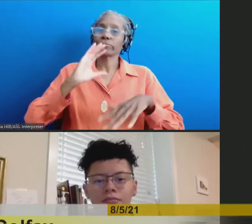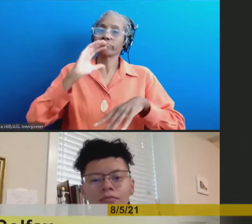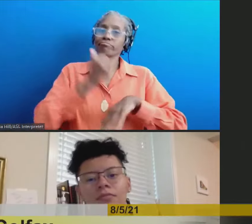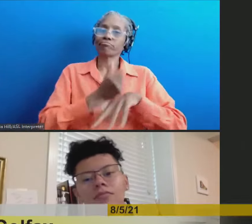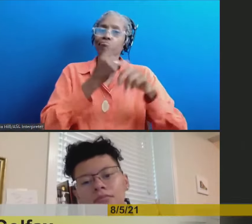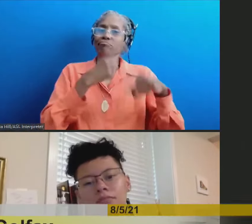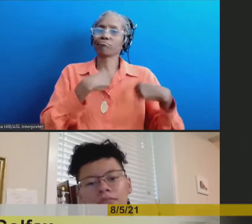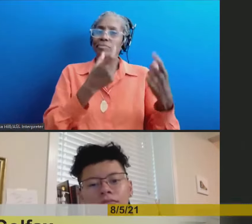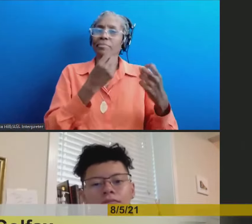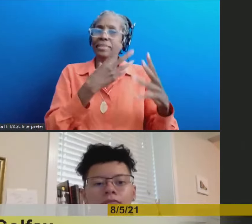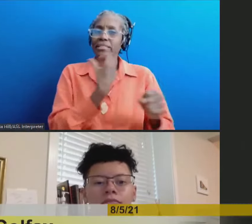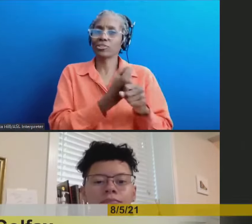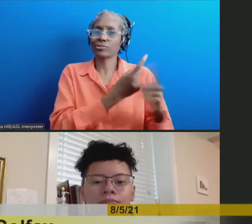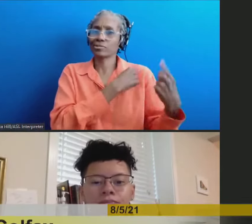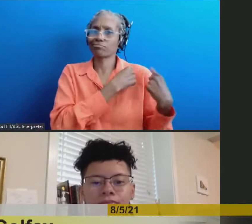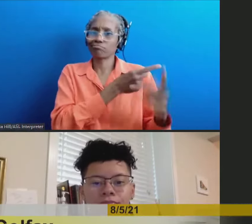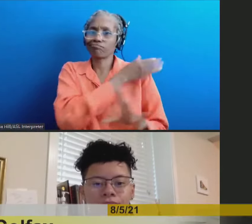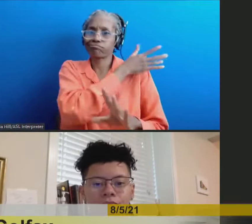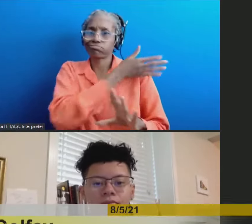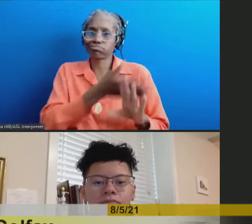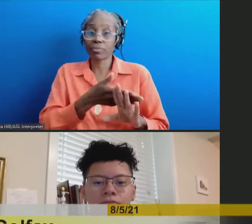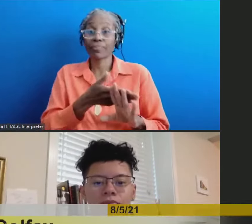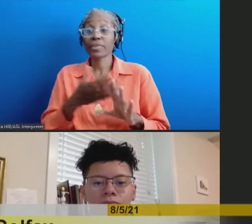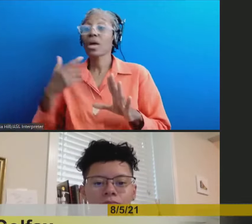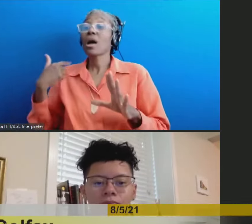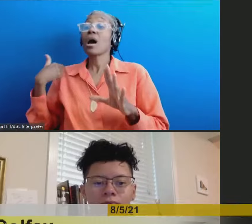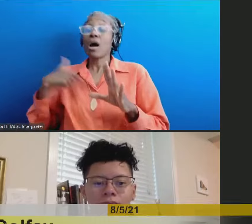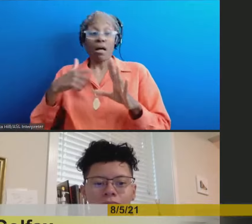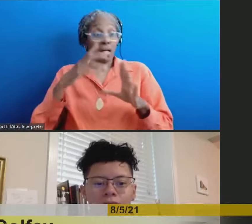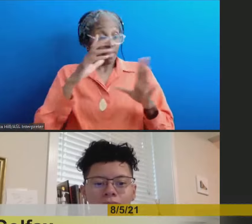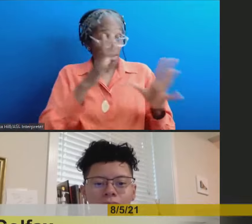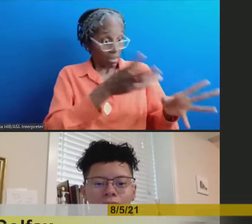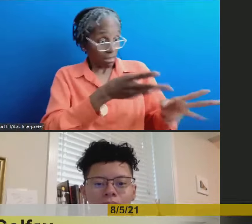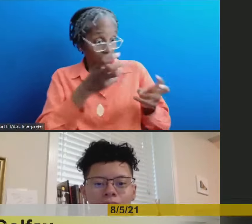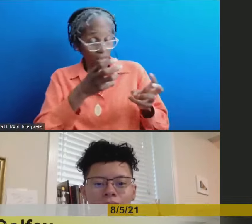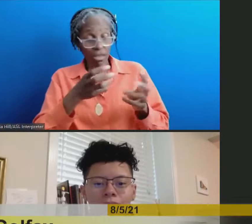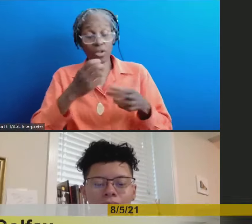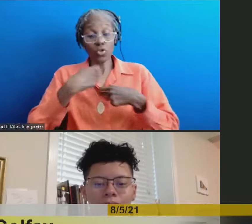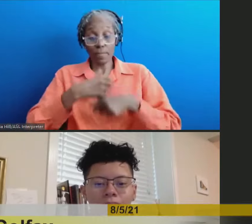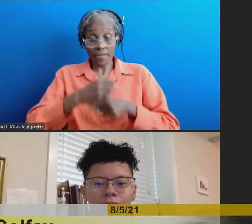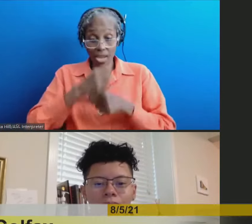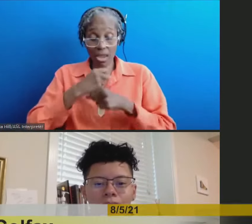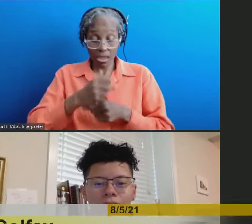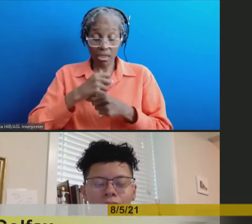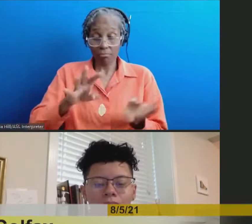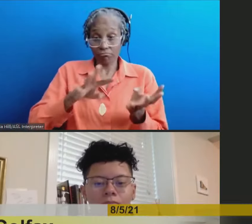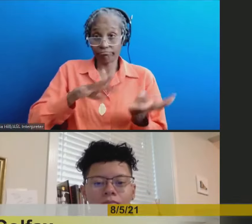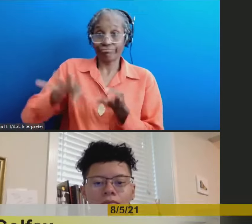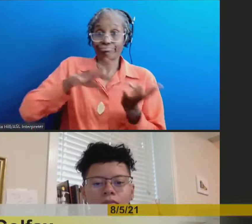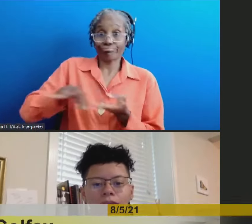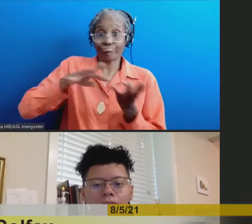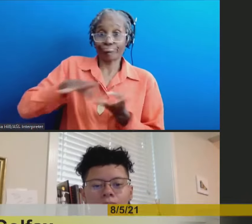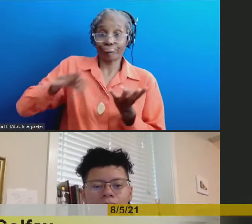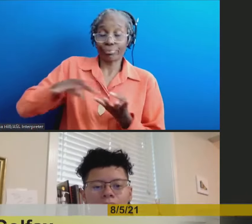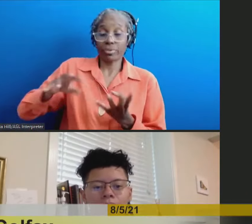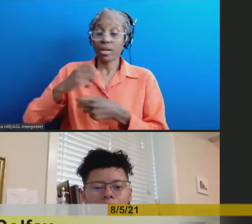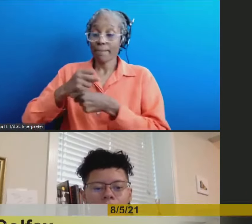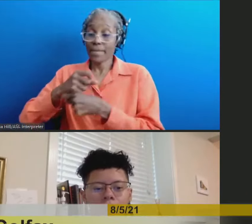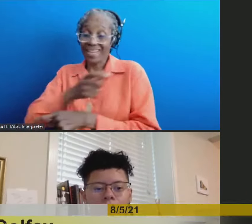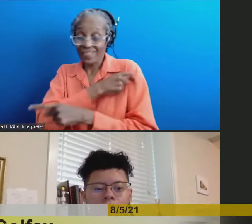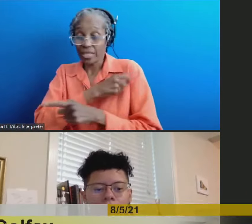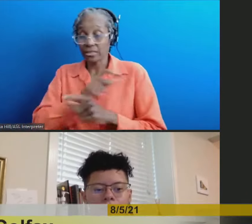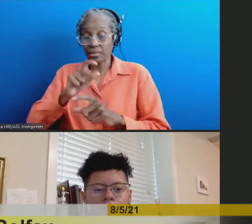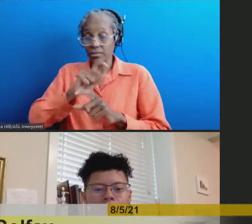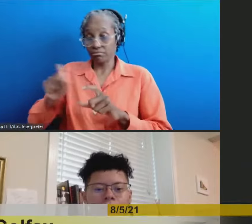done quickly because there was an unprecedented support and investment in this scientific research.